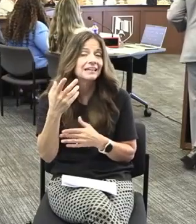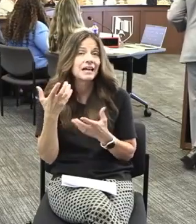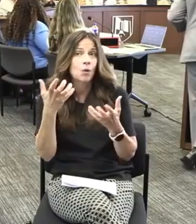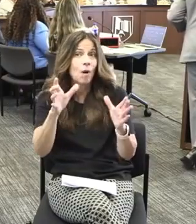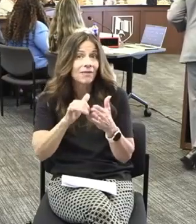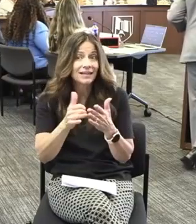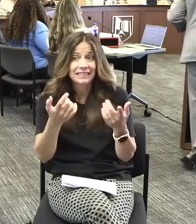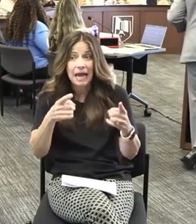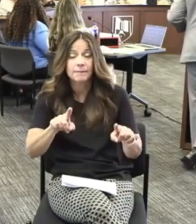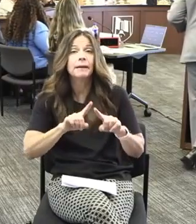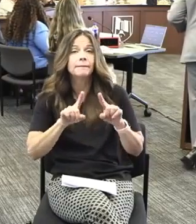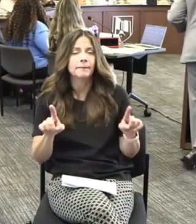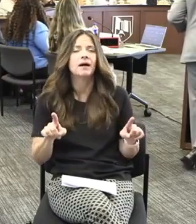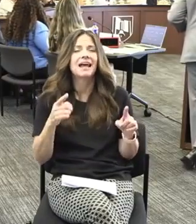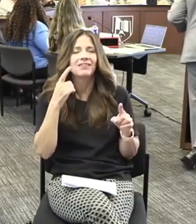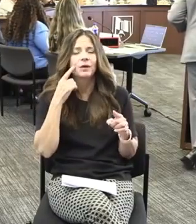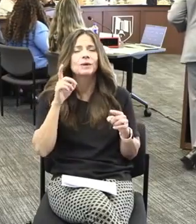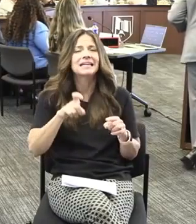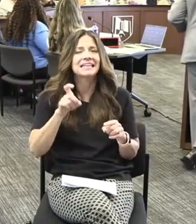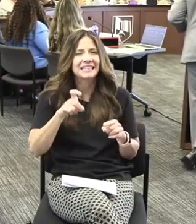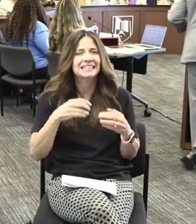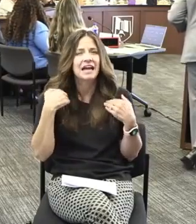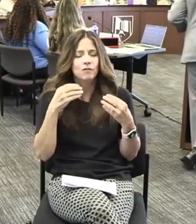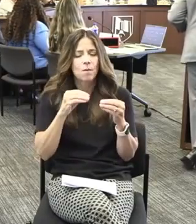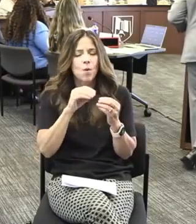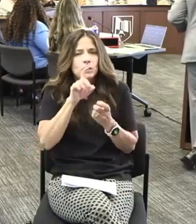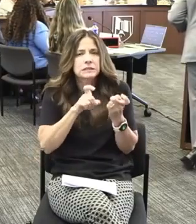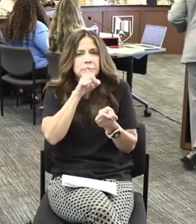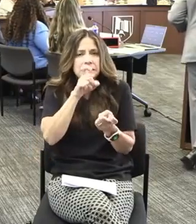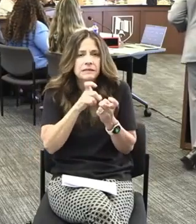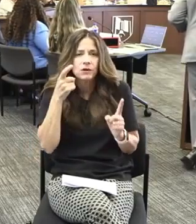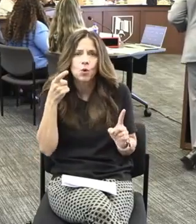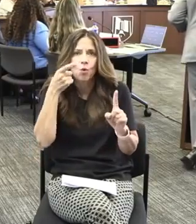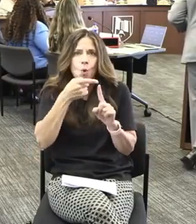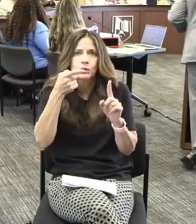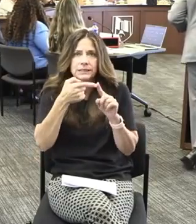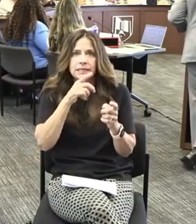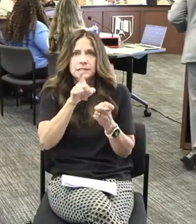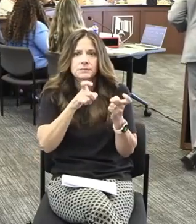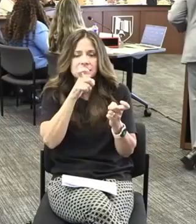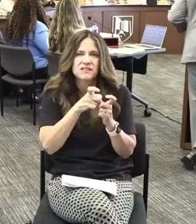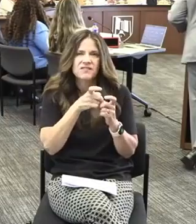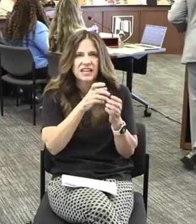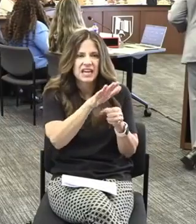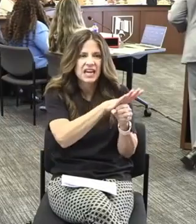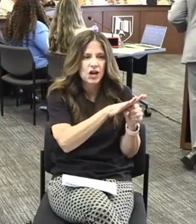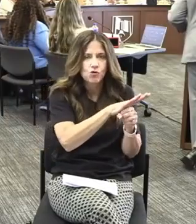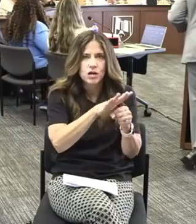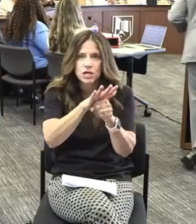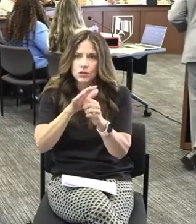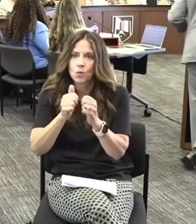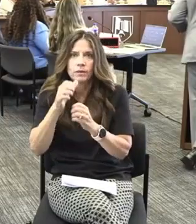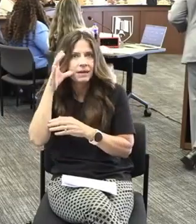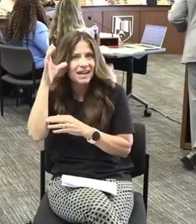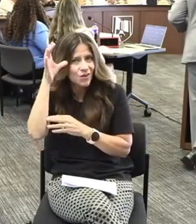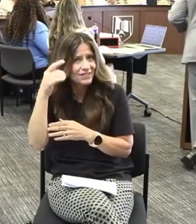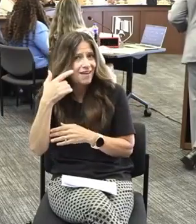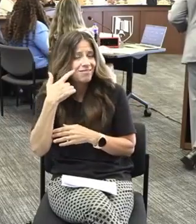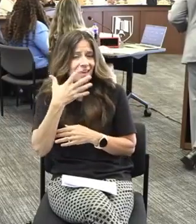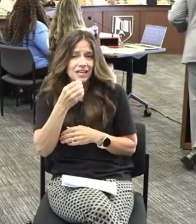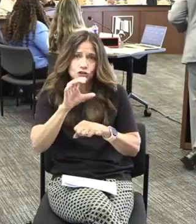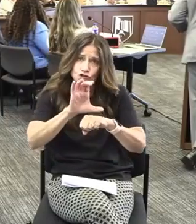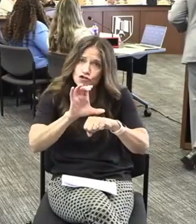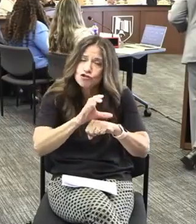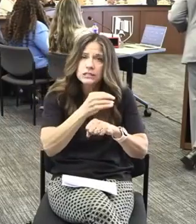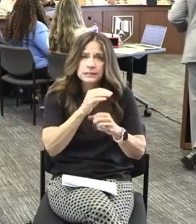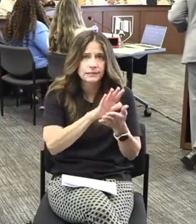think we need to really have very fine-tuned and more specific goals in certain, pockets with parents, like I said, and churches